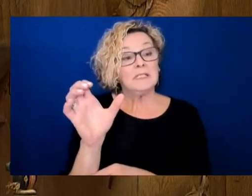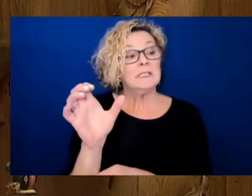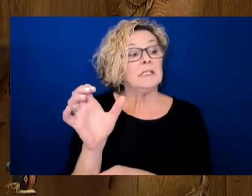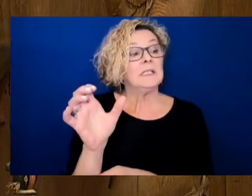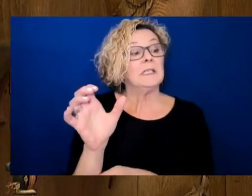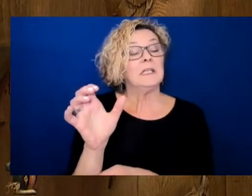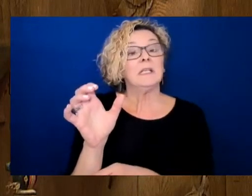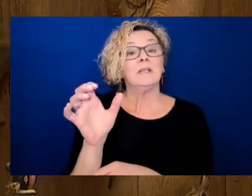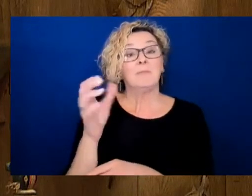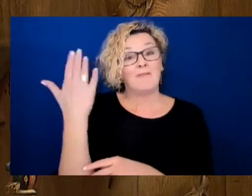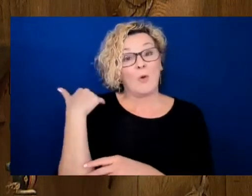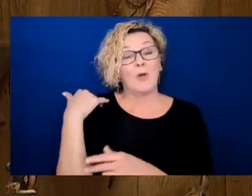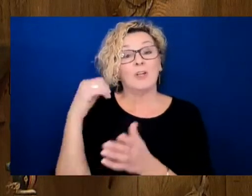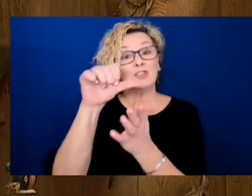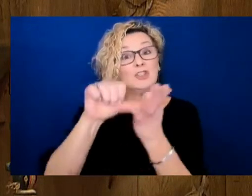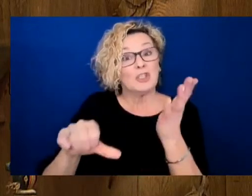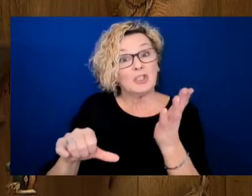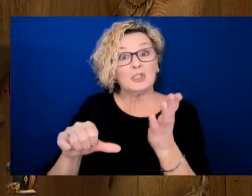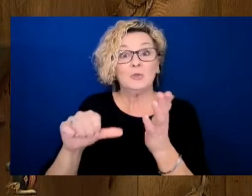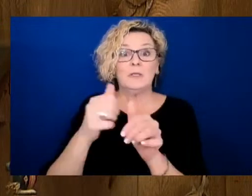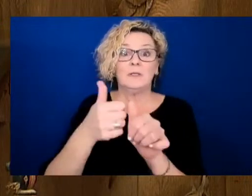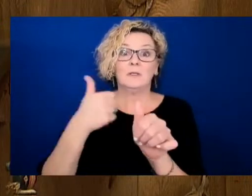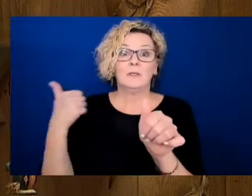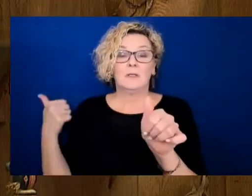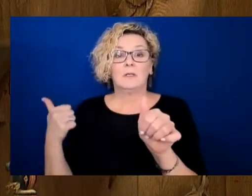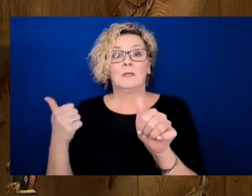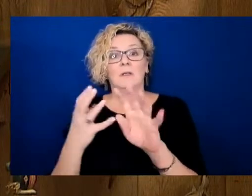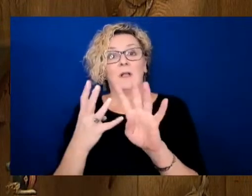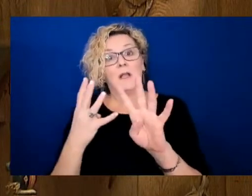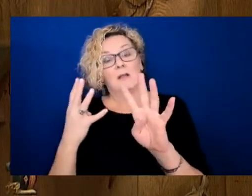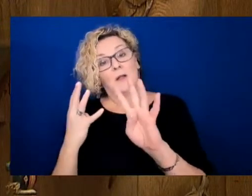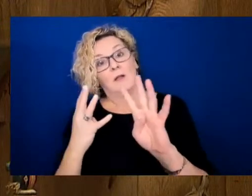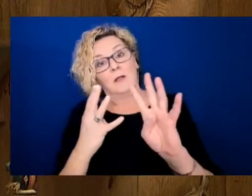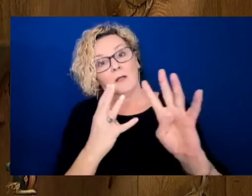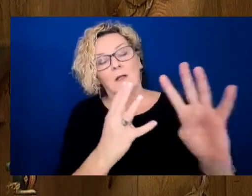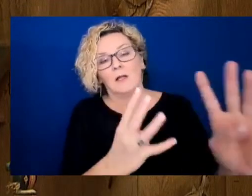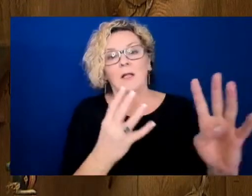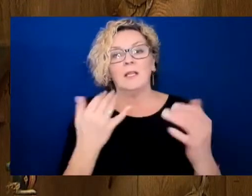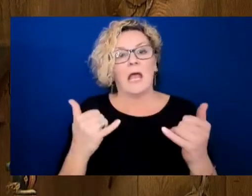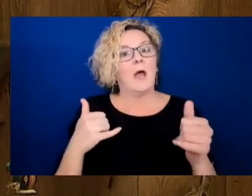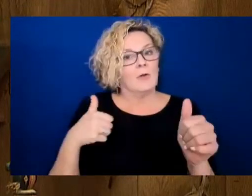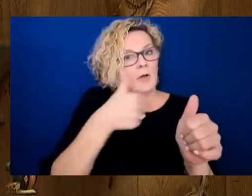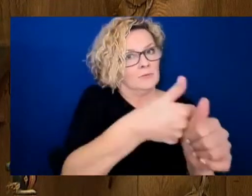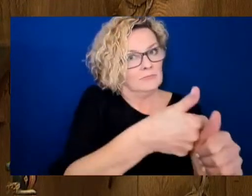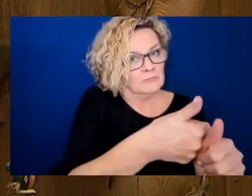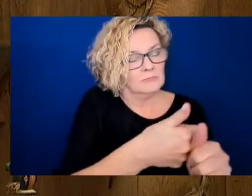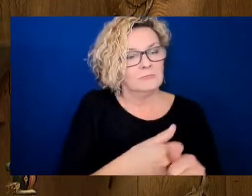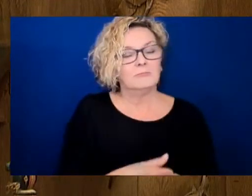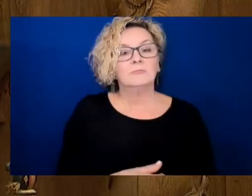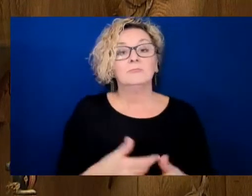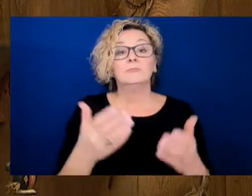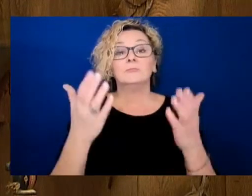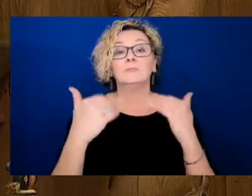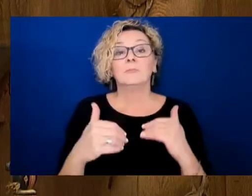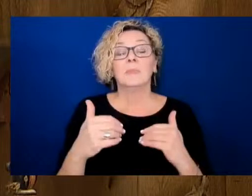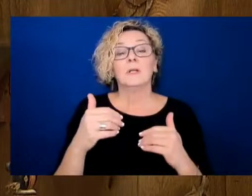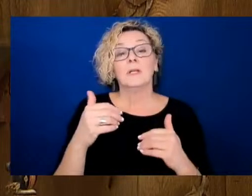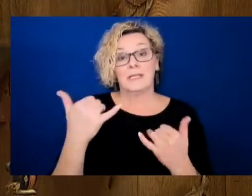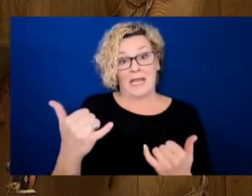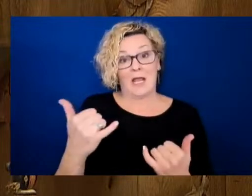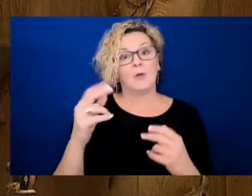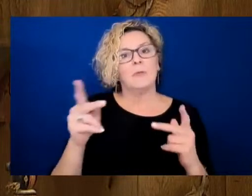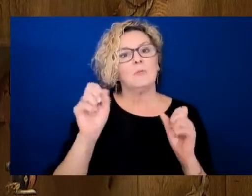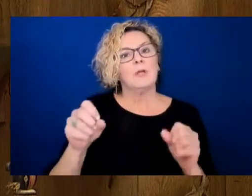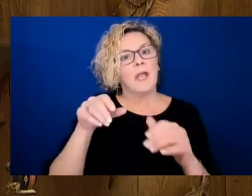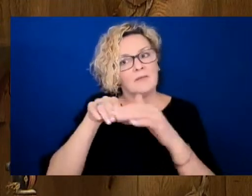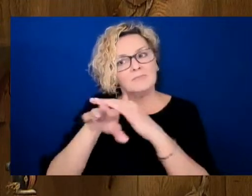surgery backlog. Recent changes have helped hundreds of thousands of people to see a pharmacist to treat minor illnesses, so